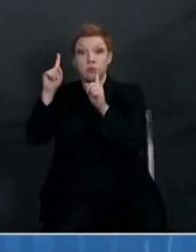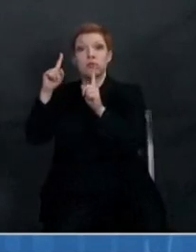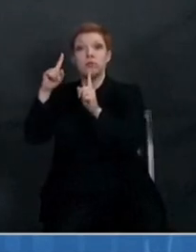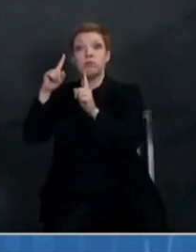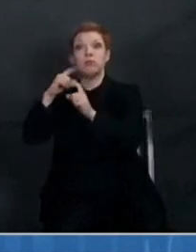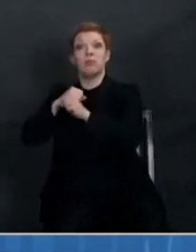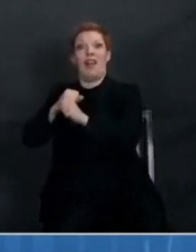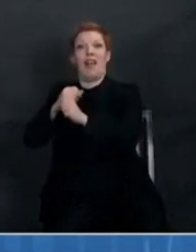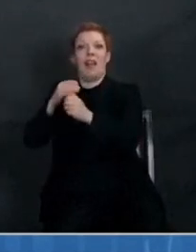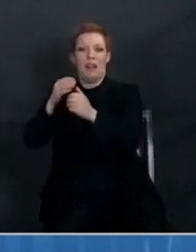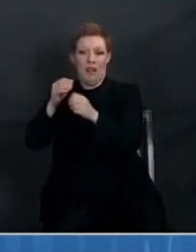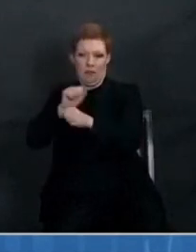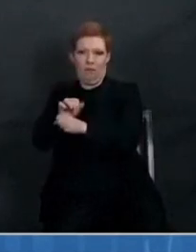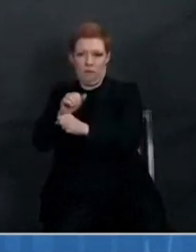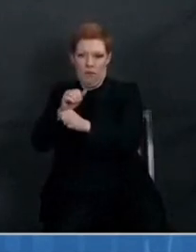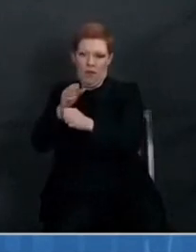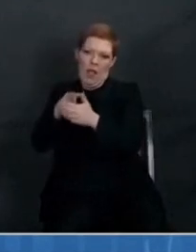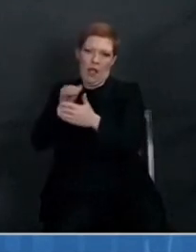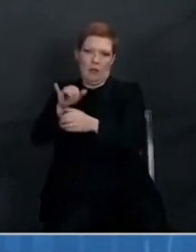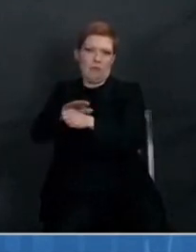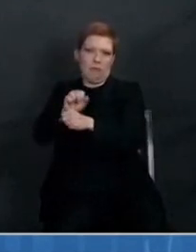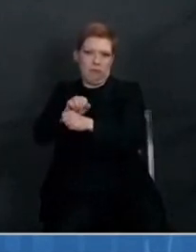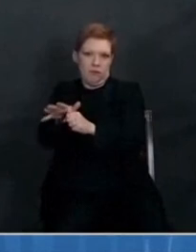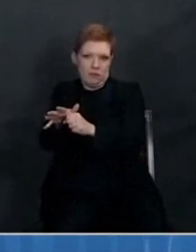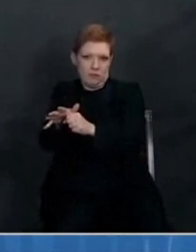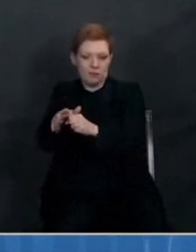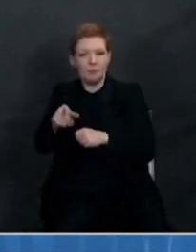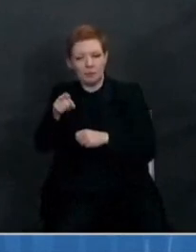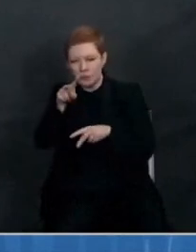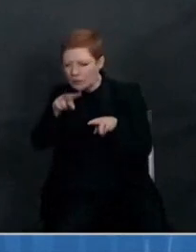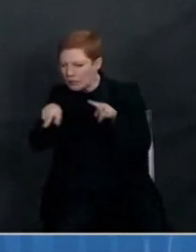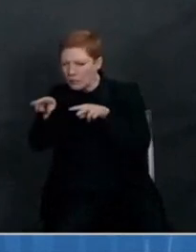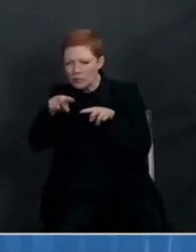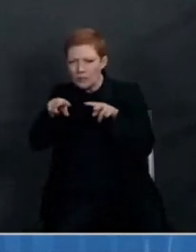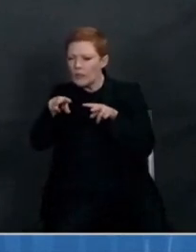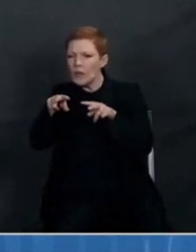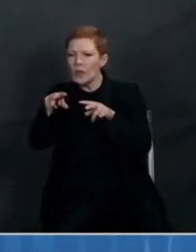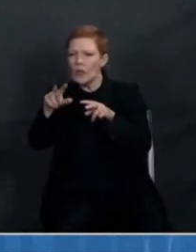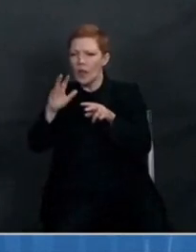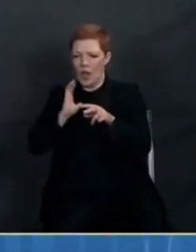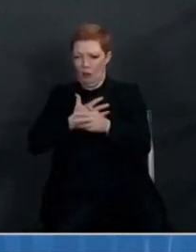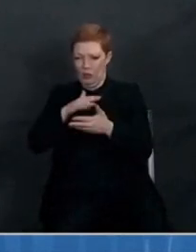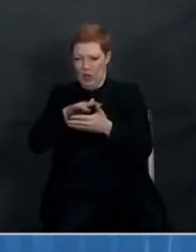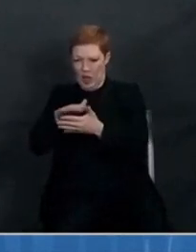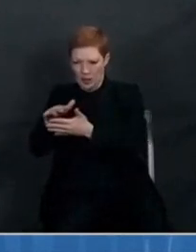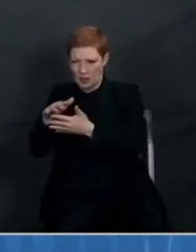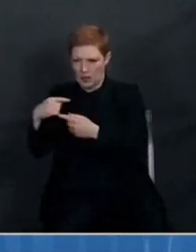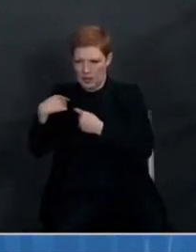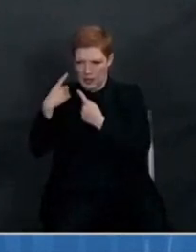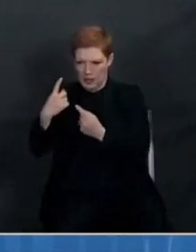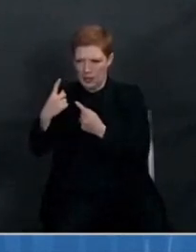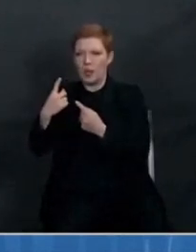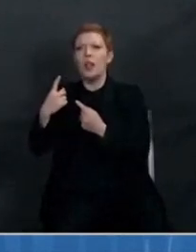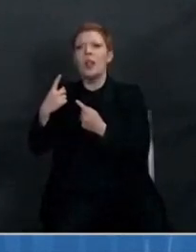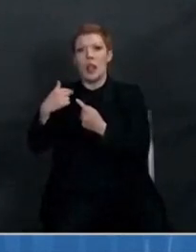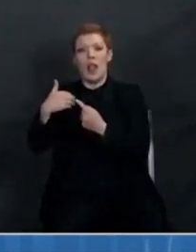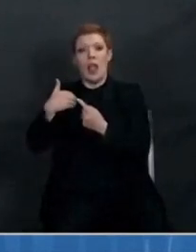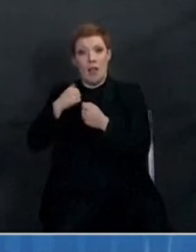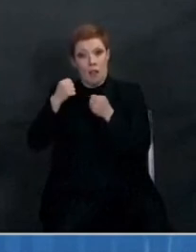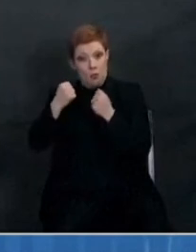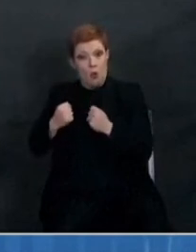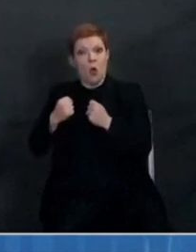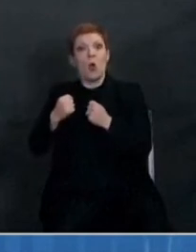hospitalizations and deaths, there was a profoundly positive effect by the vaccine, even though the